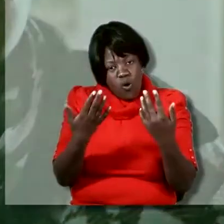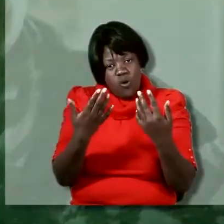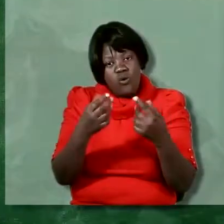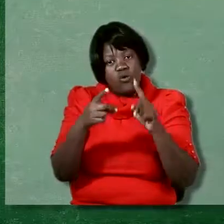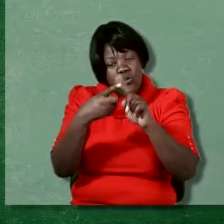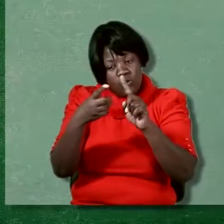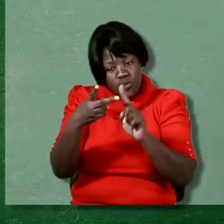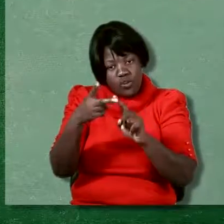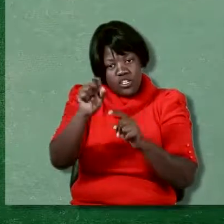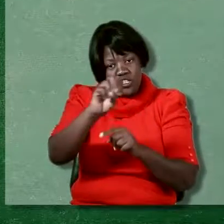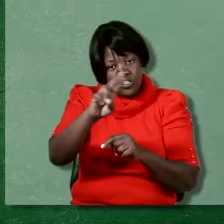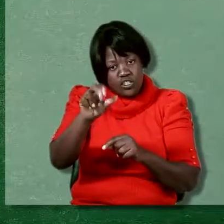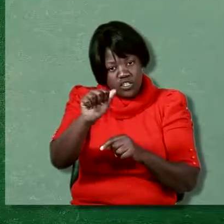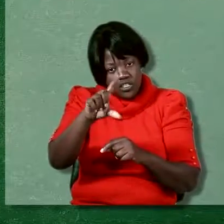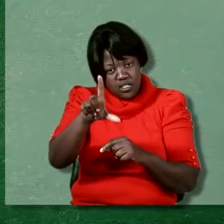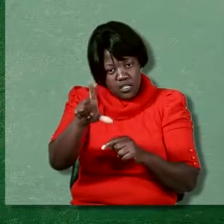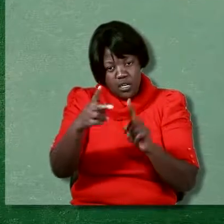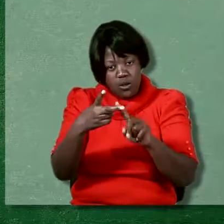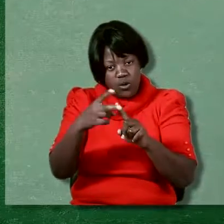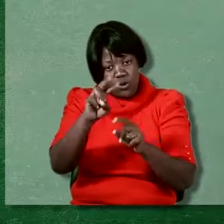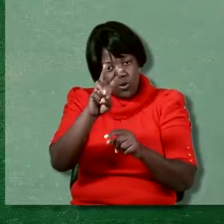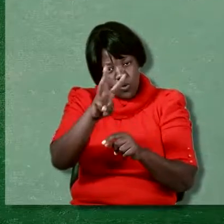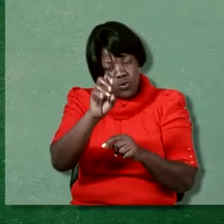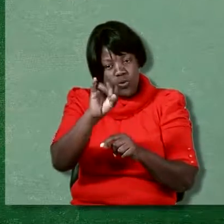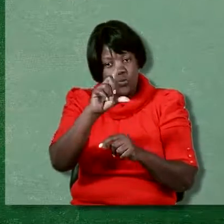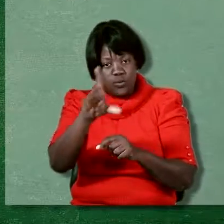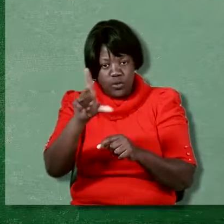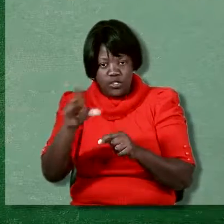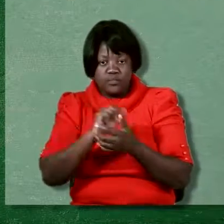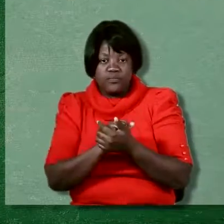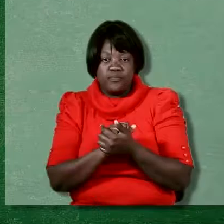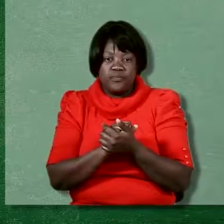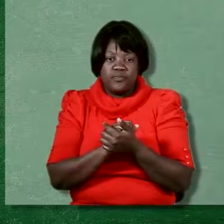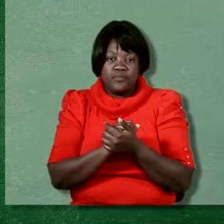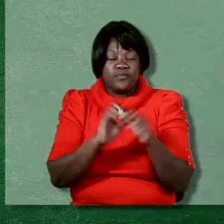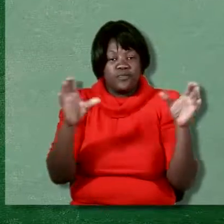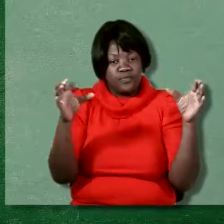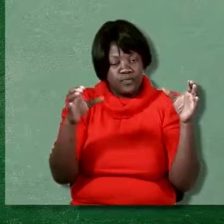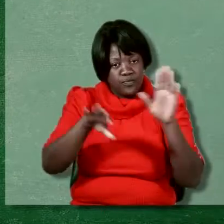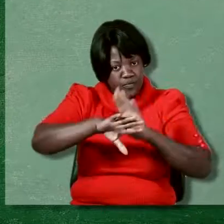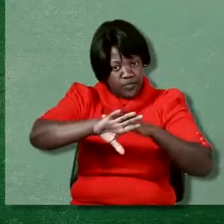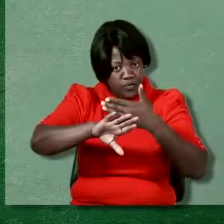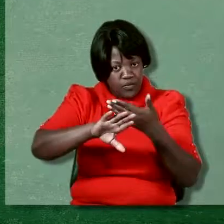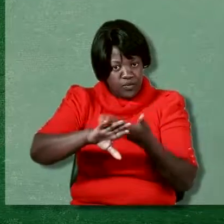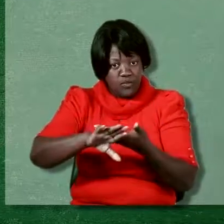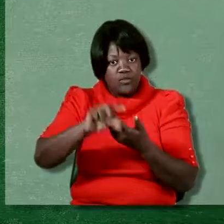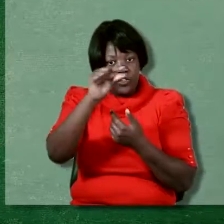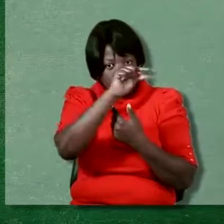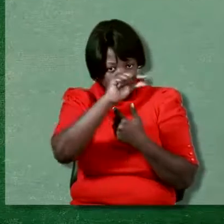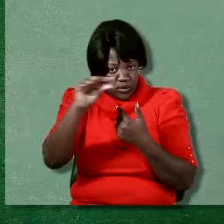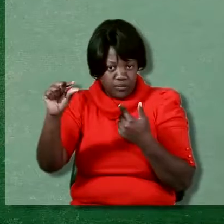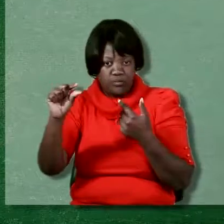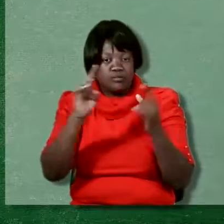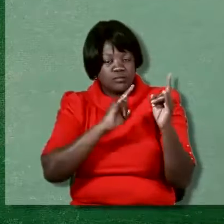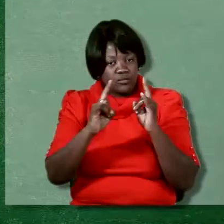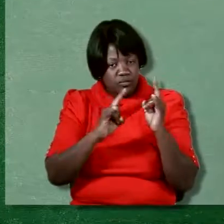We can say, I'm going to play tennis this afternoon, or Evelyn is going to play